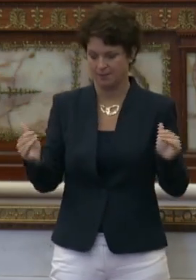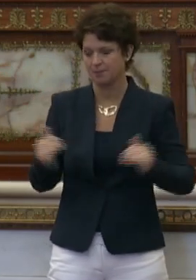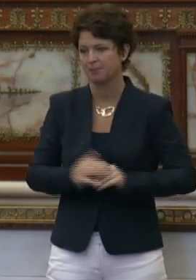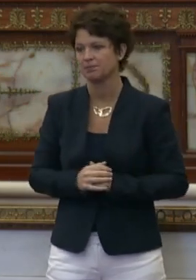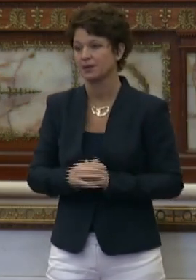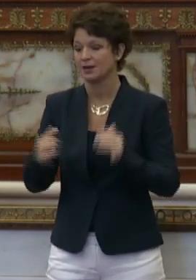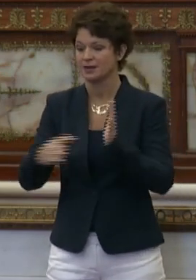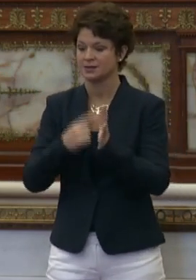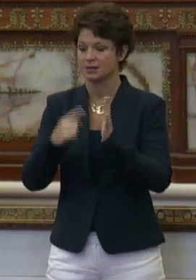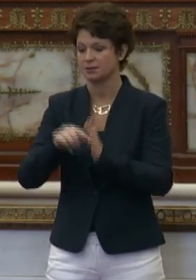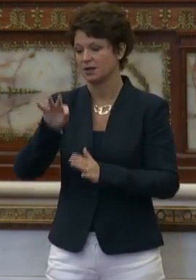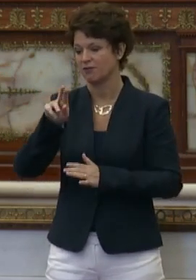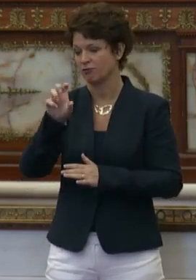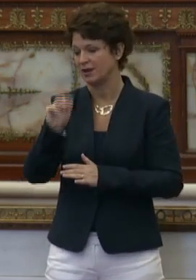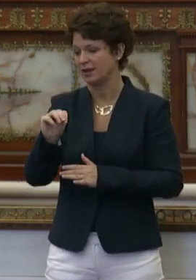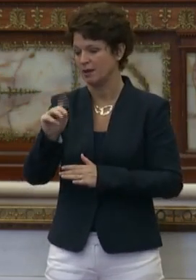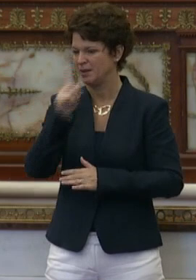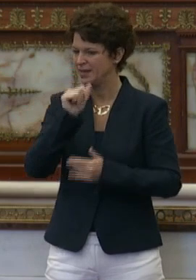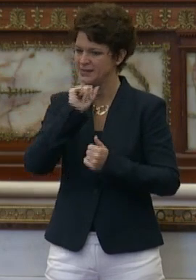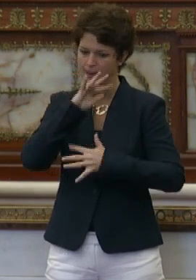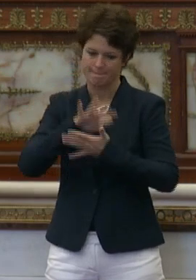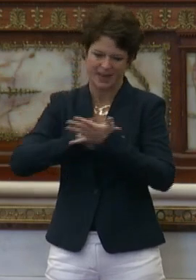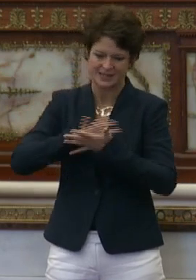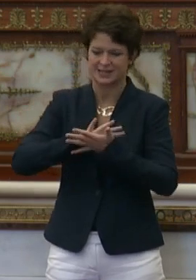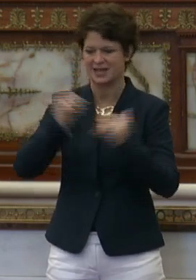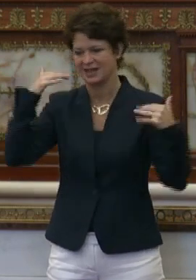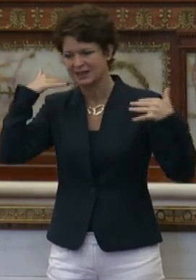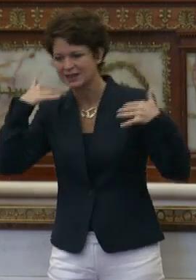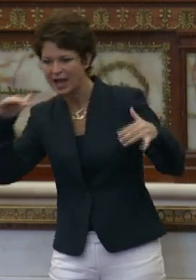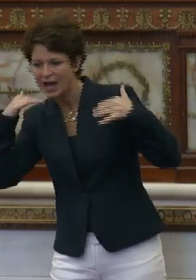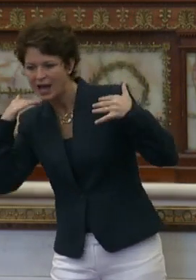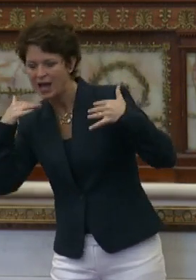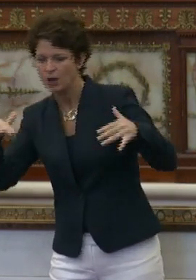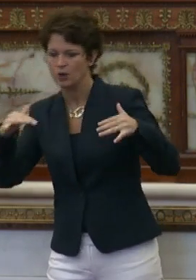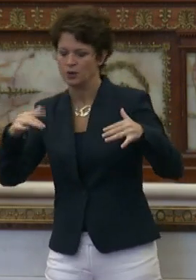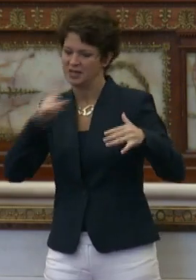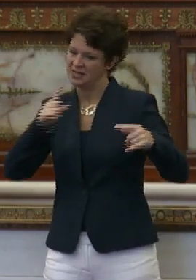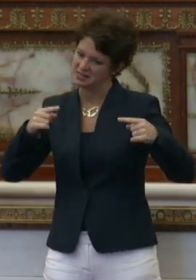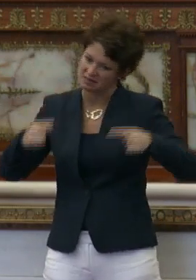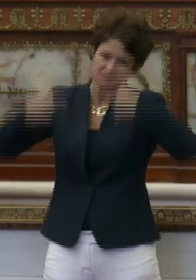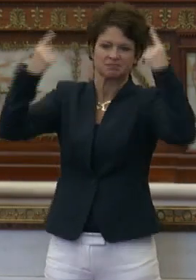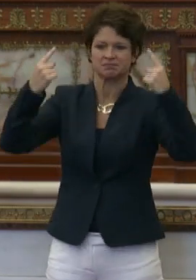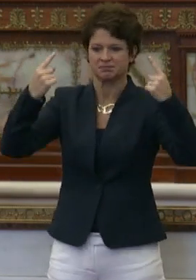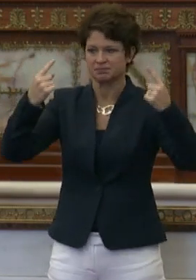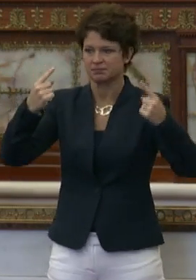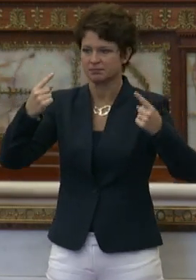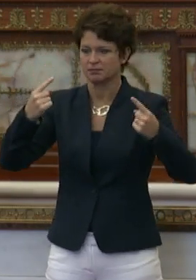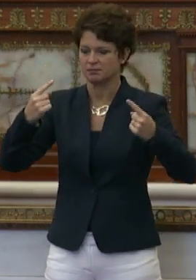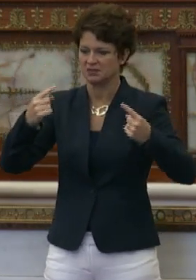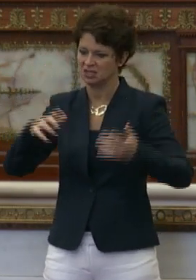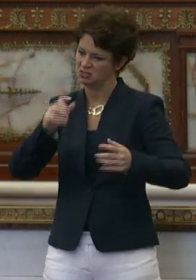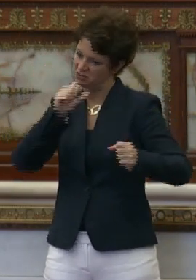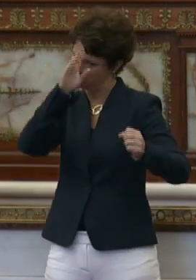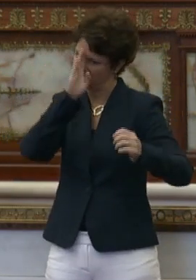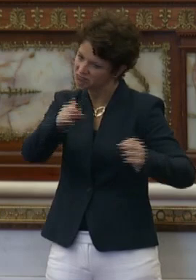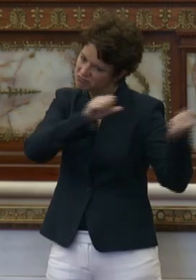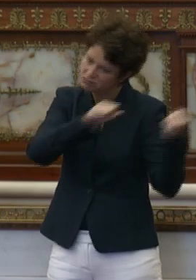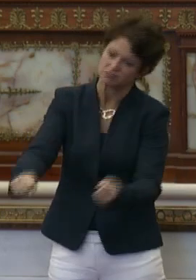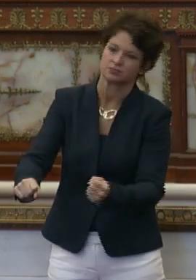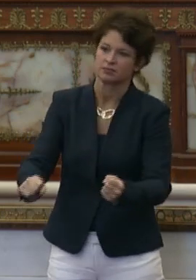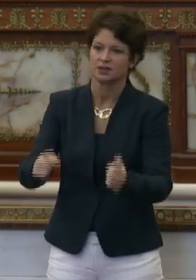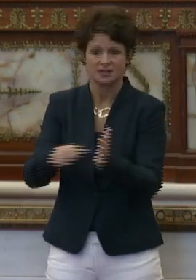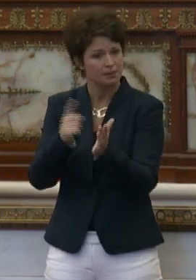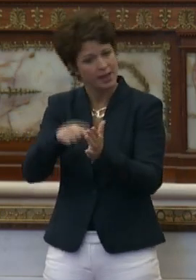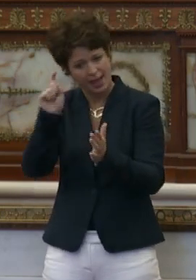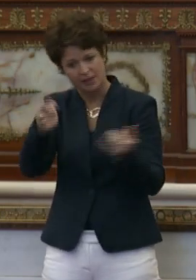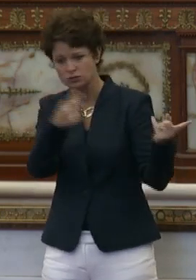Sometimes freedom is messy. It is loud. It is contentious. It is abrasive. Sometimes it has